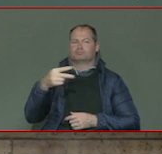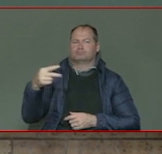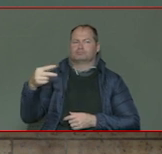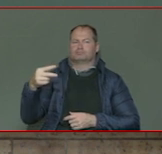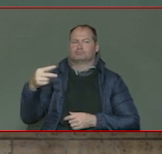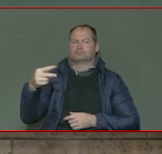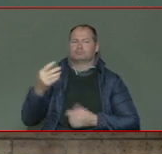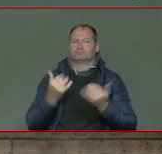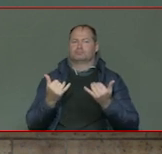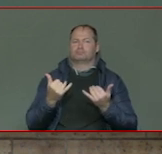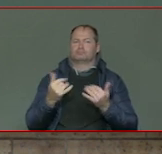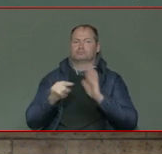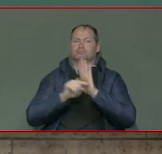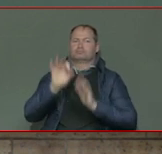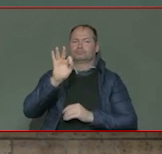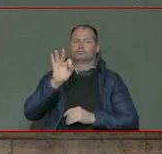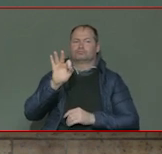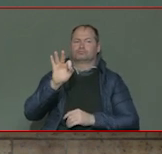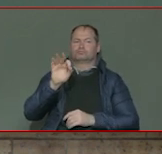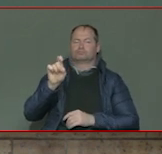please differentiate negative 3x squared,